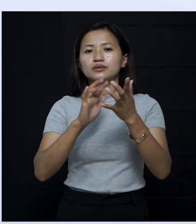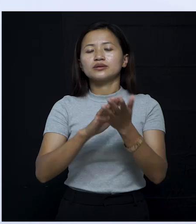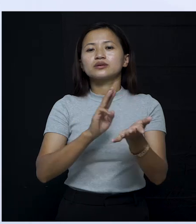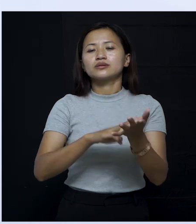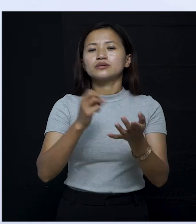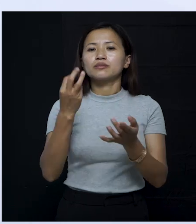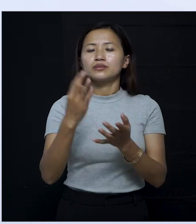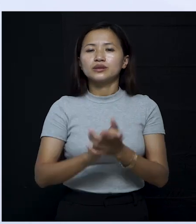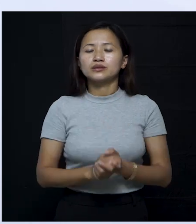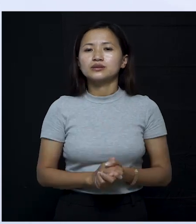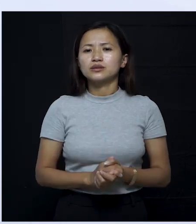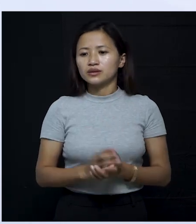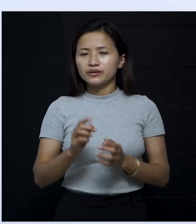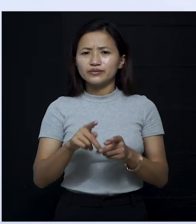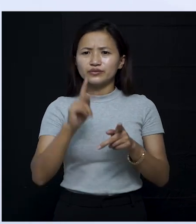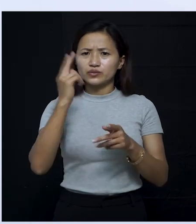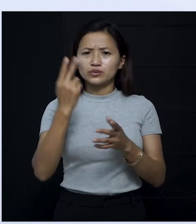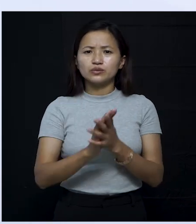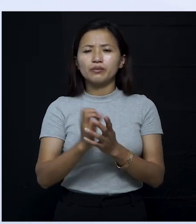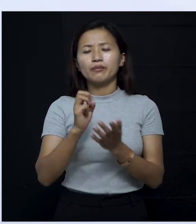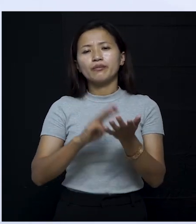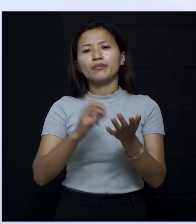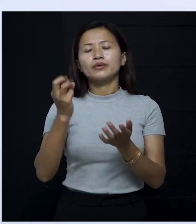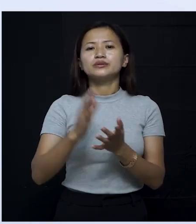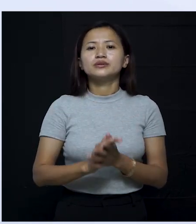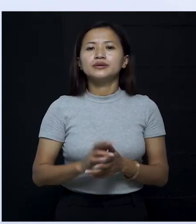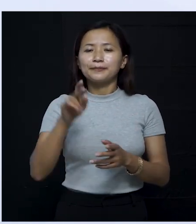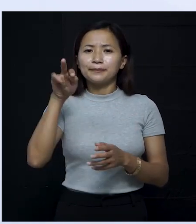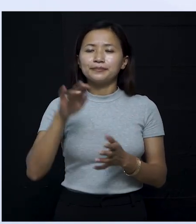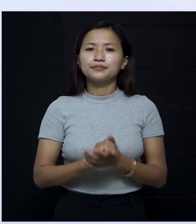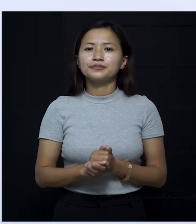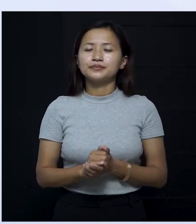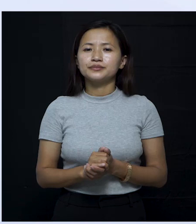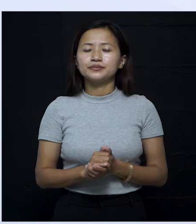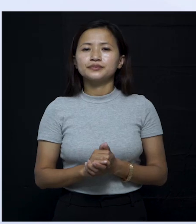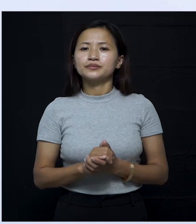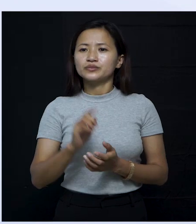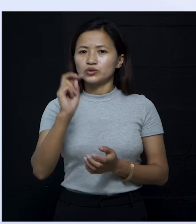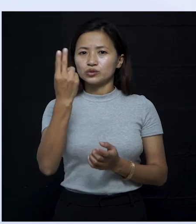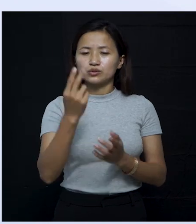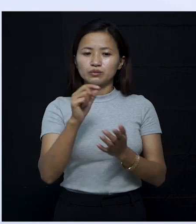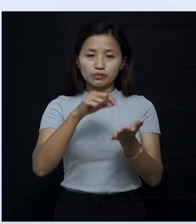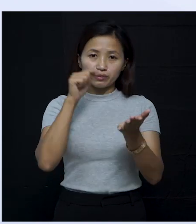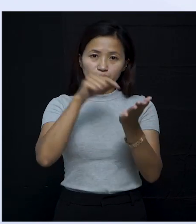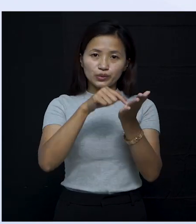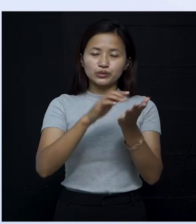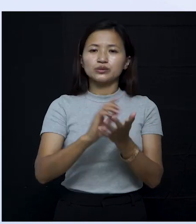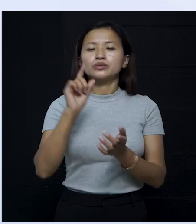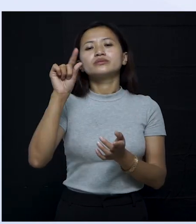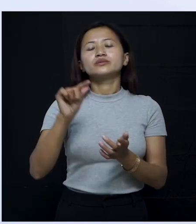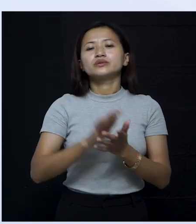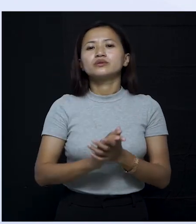marks. Got it? If it is for 2 marks, that means 2 points will do, okay, or maybe